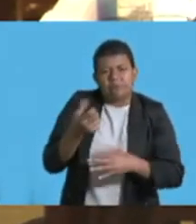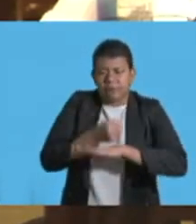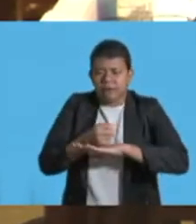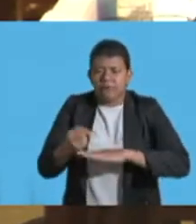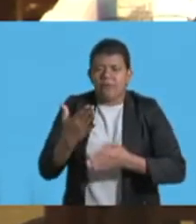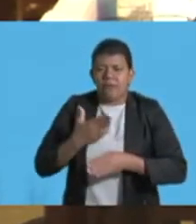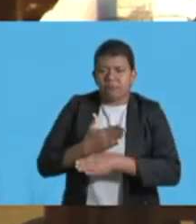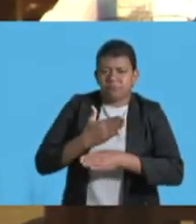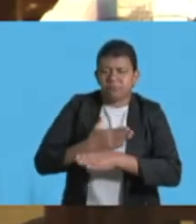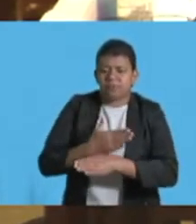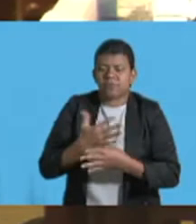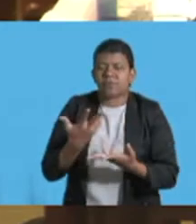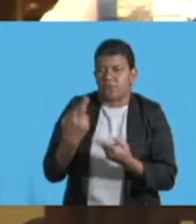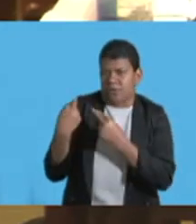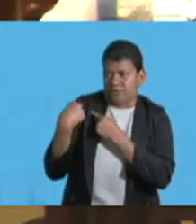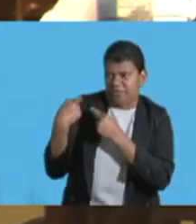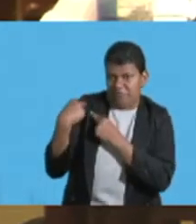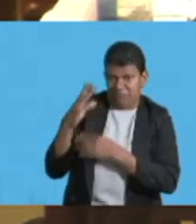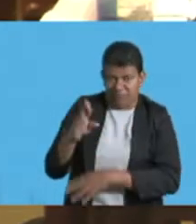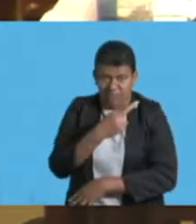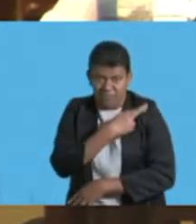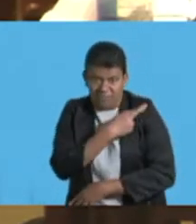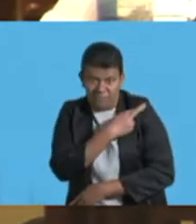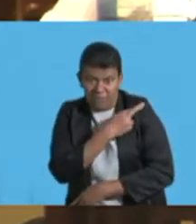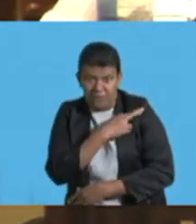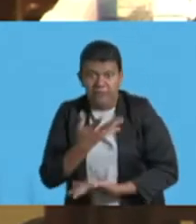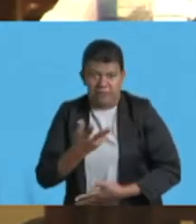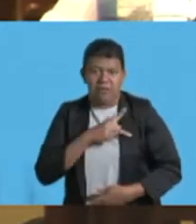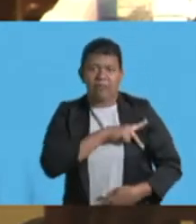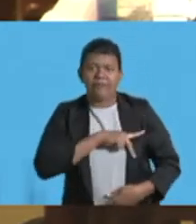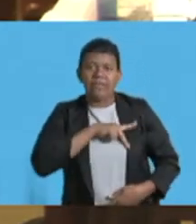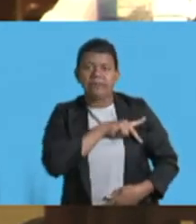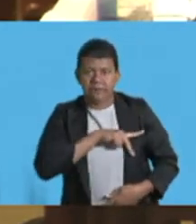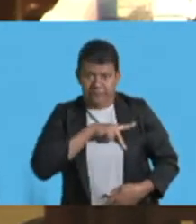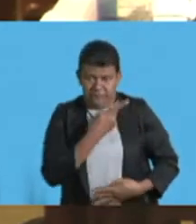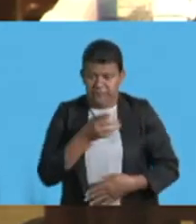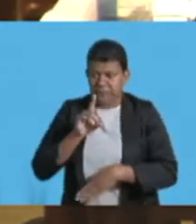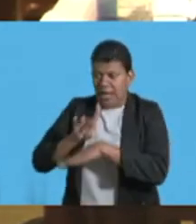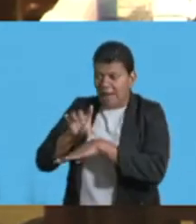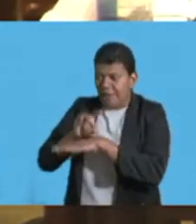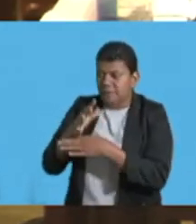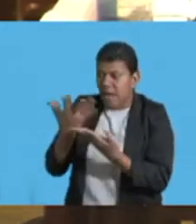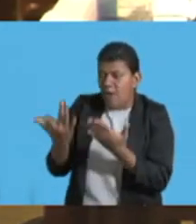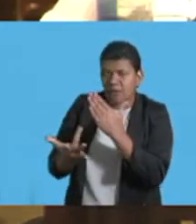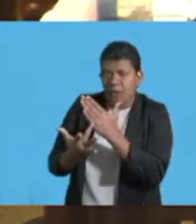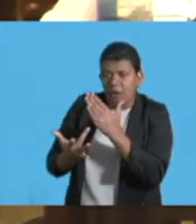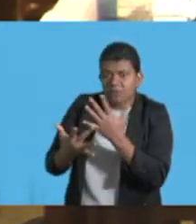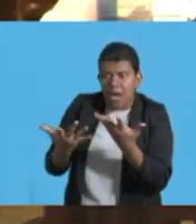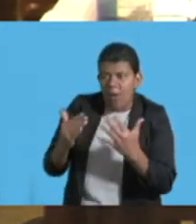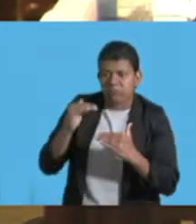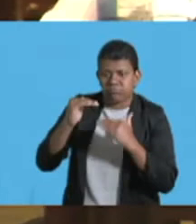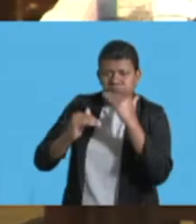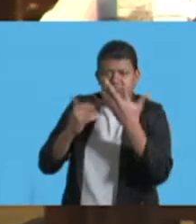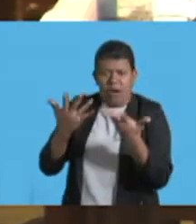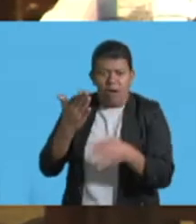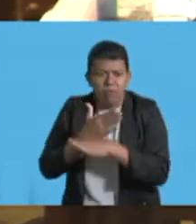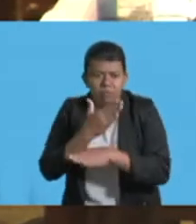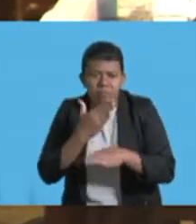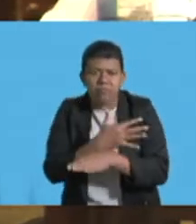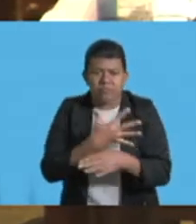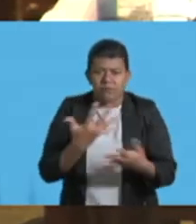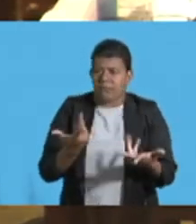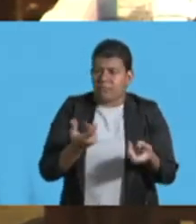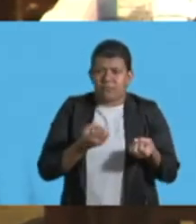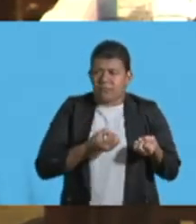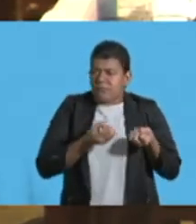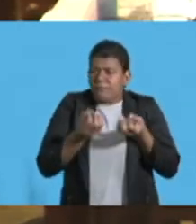of professional advice, technical services, construction of works, supply, monitor, maintain and